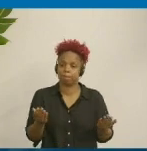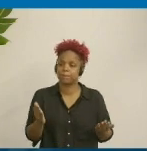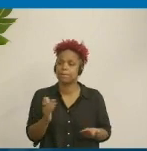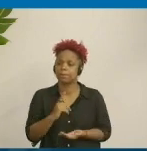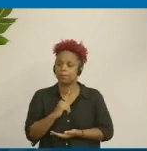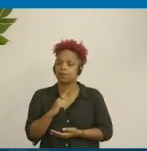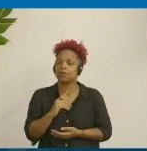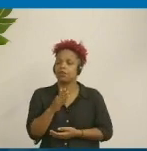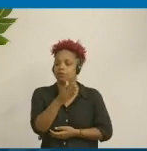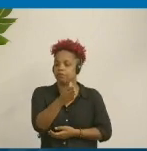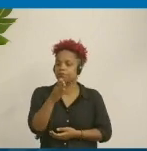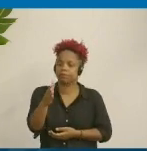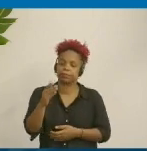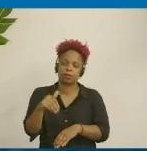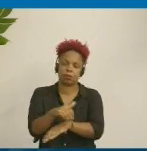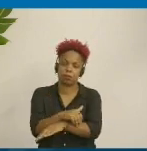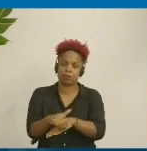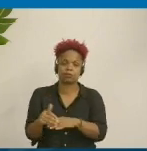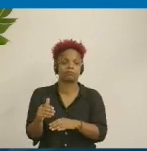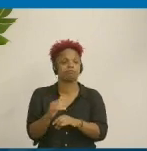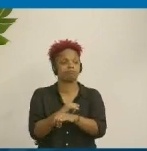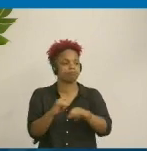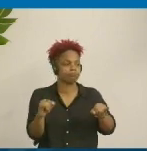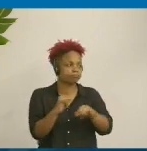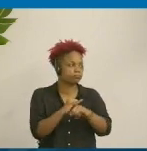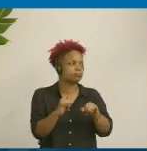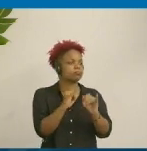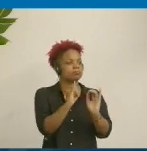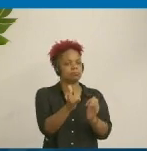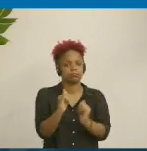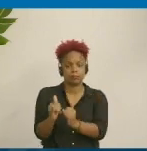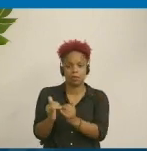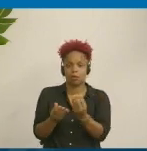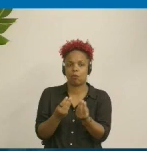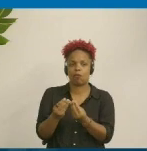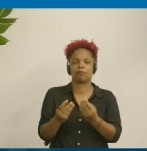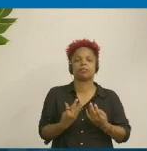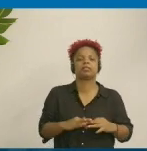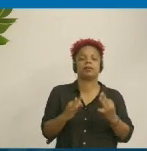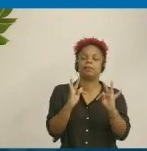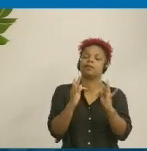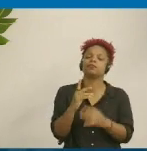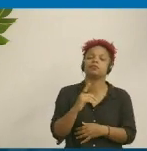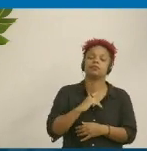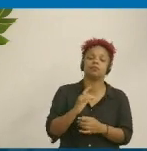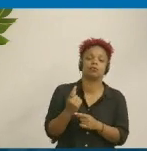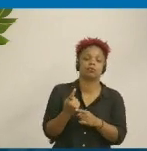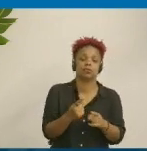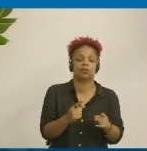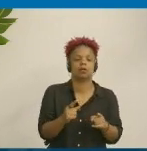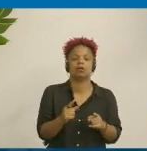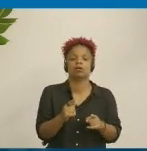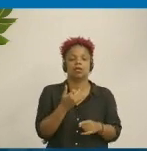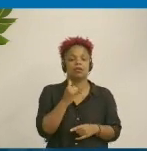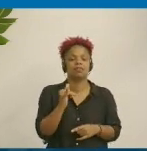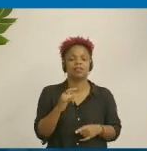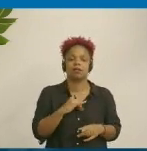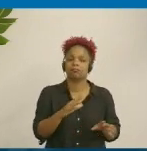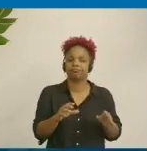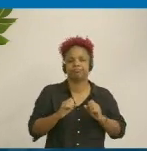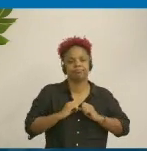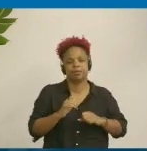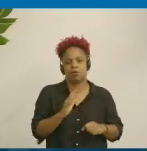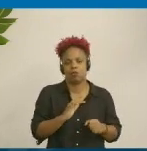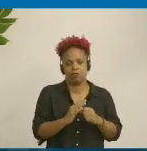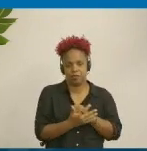people could get treatment and have some follow-up and all that. And after COVID, we